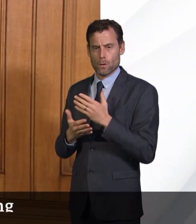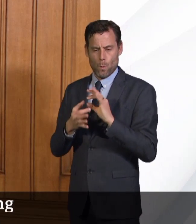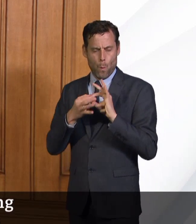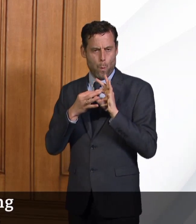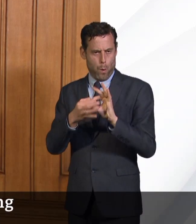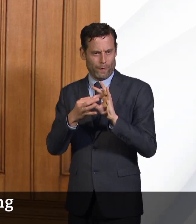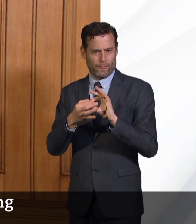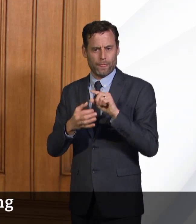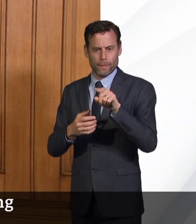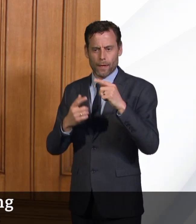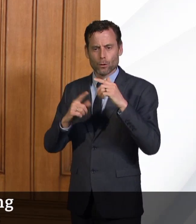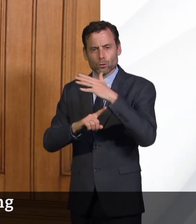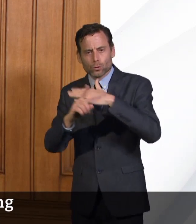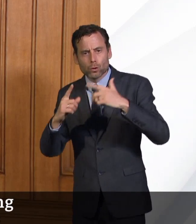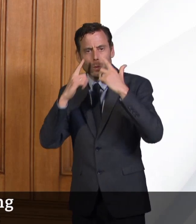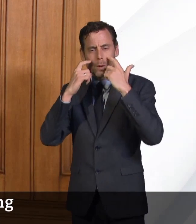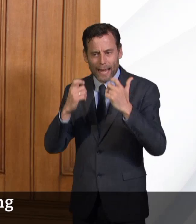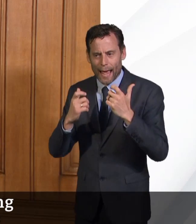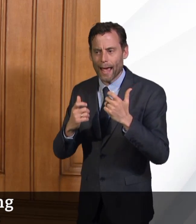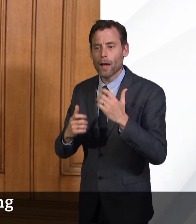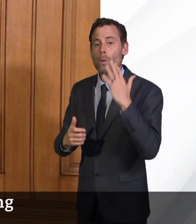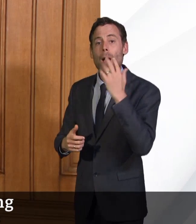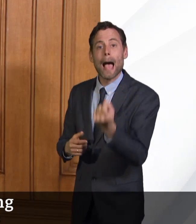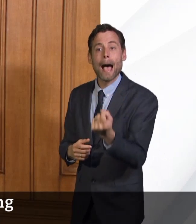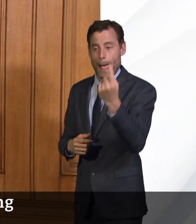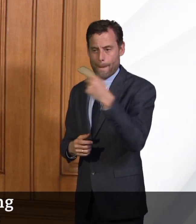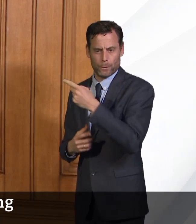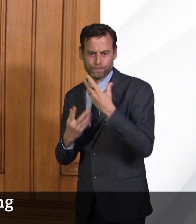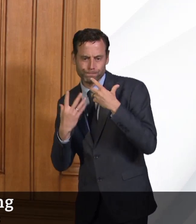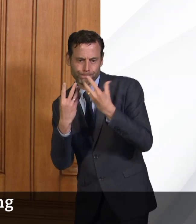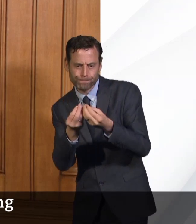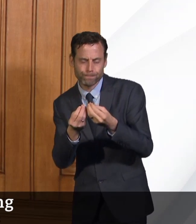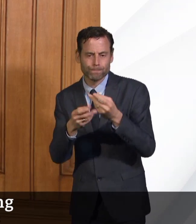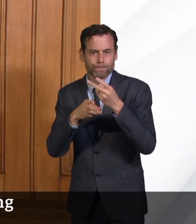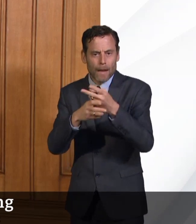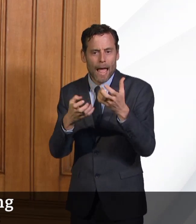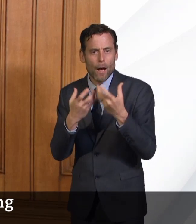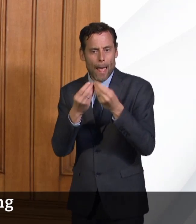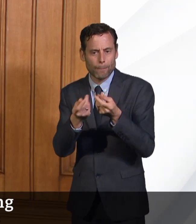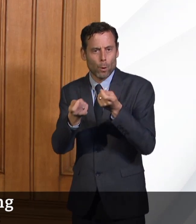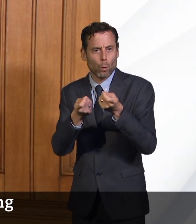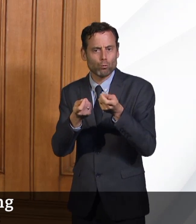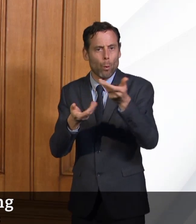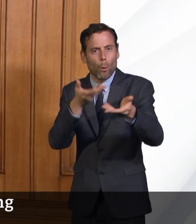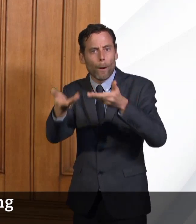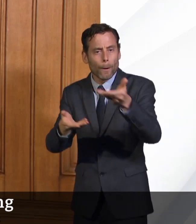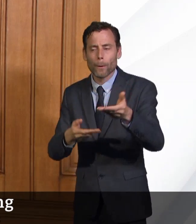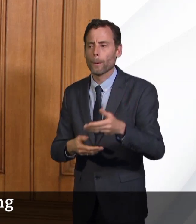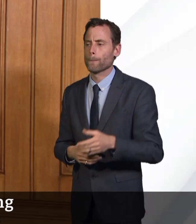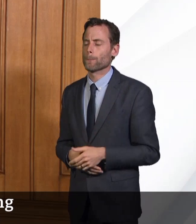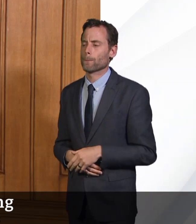colleagues in social care to provide support. So we are testing patients before they are